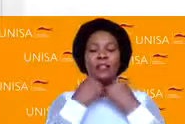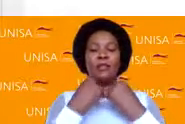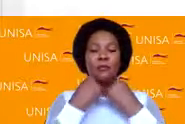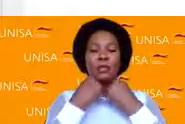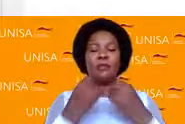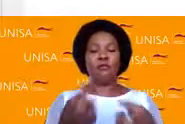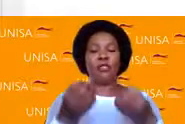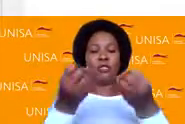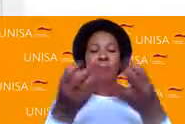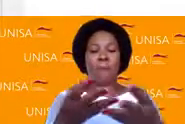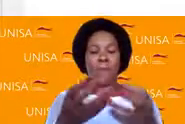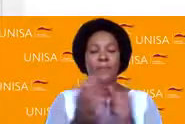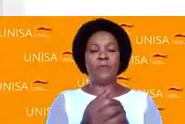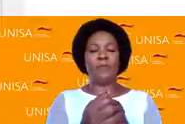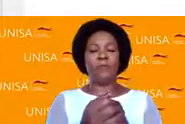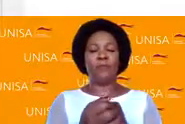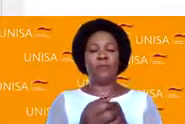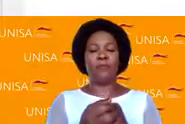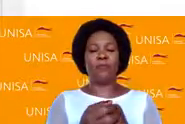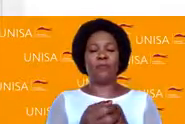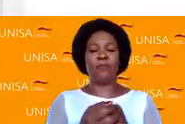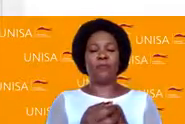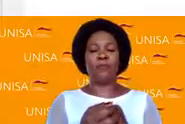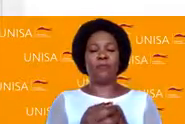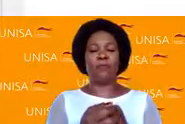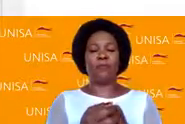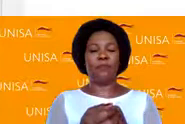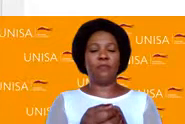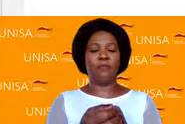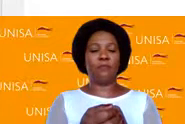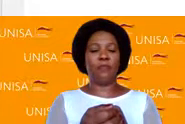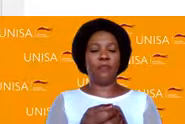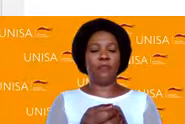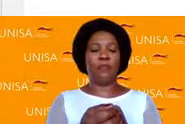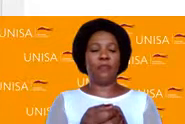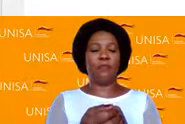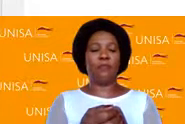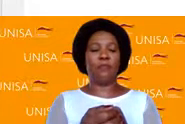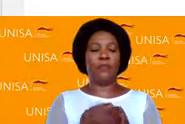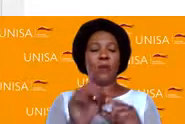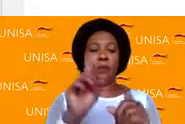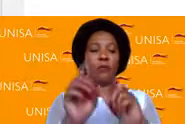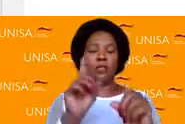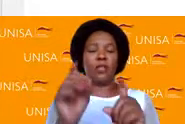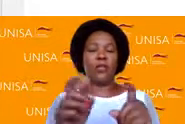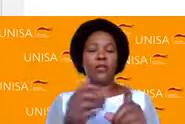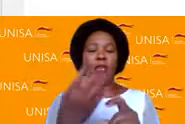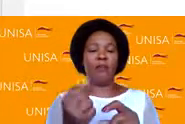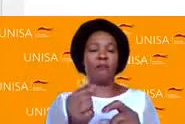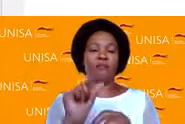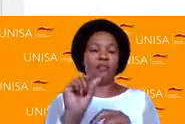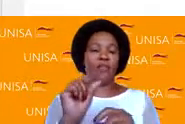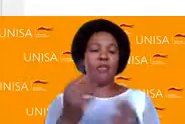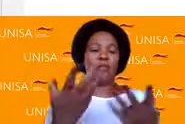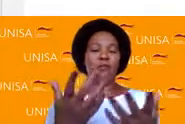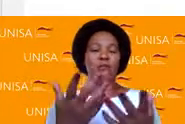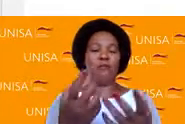submit. So one thing I want you to note is quizzes usually have this little, it's almost like